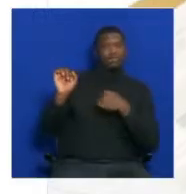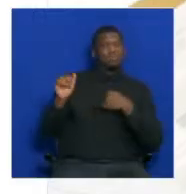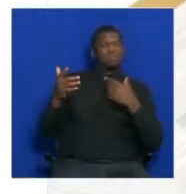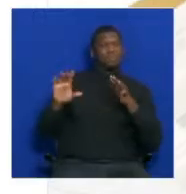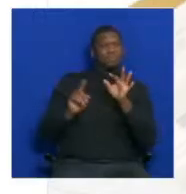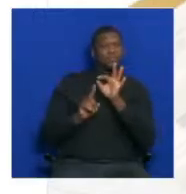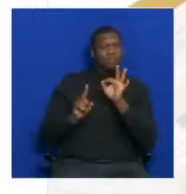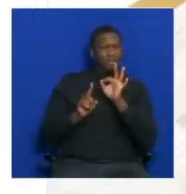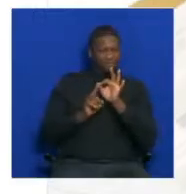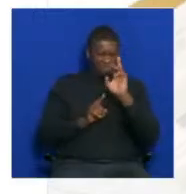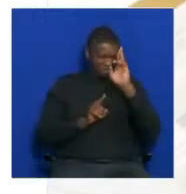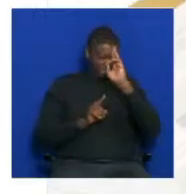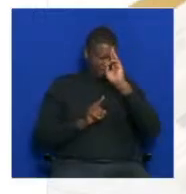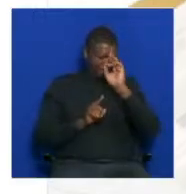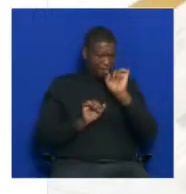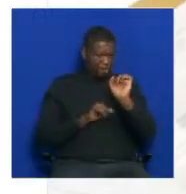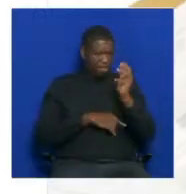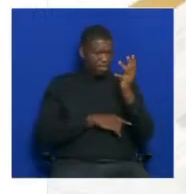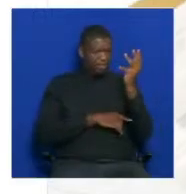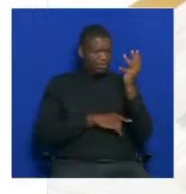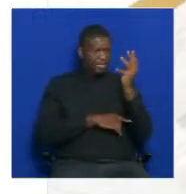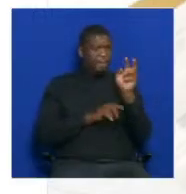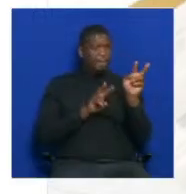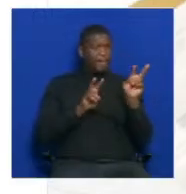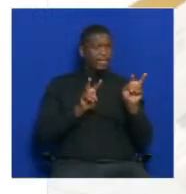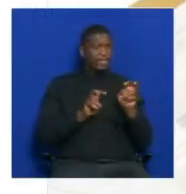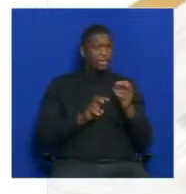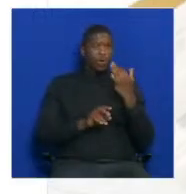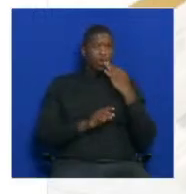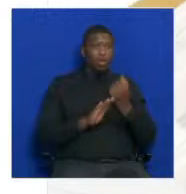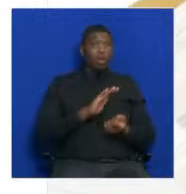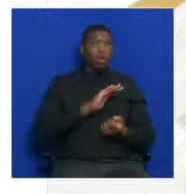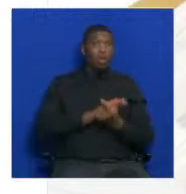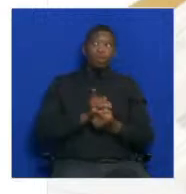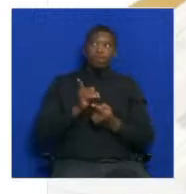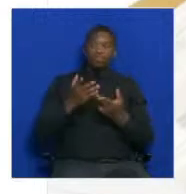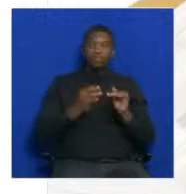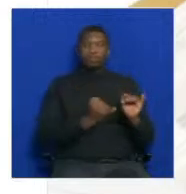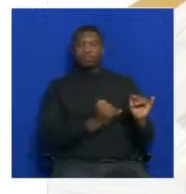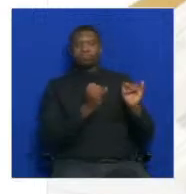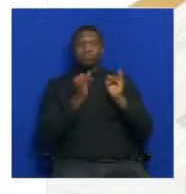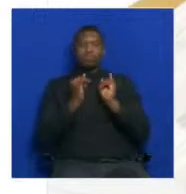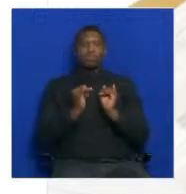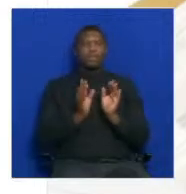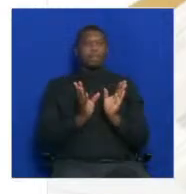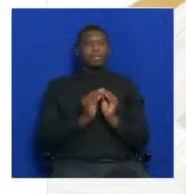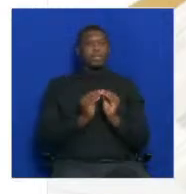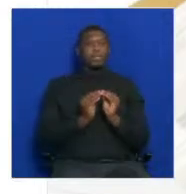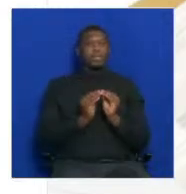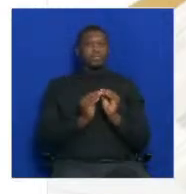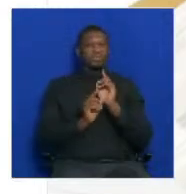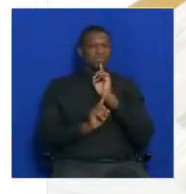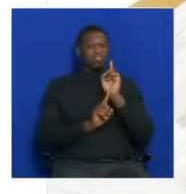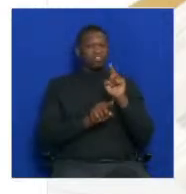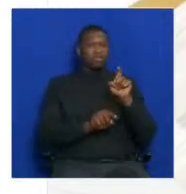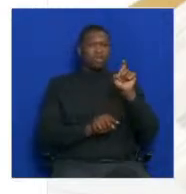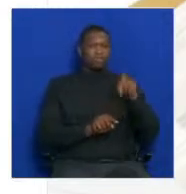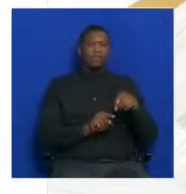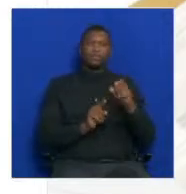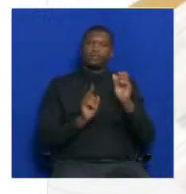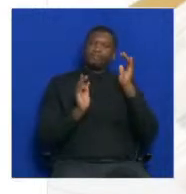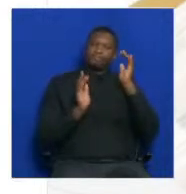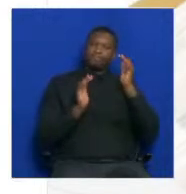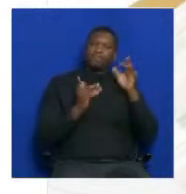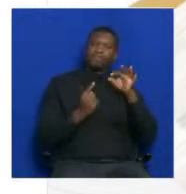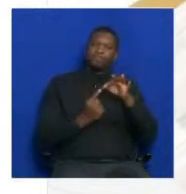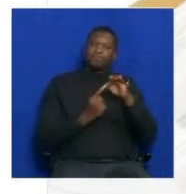matter, where she called a meeting about the matter and instructed that it be considered and appointed a team